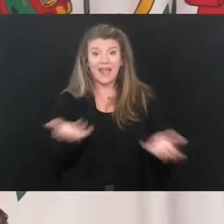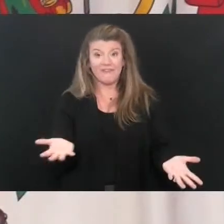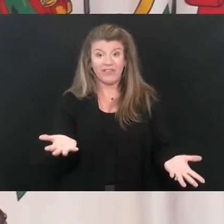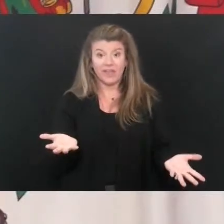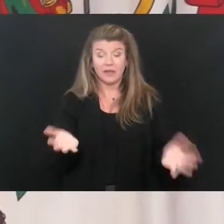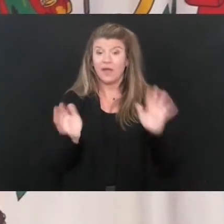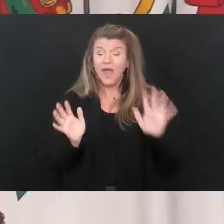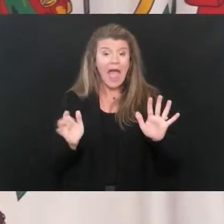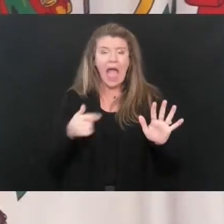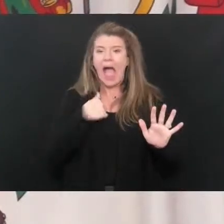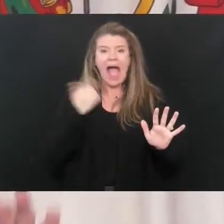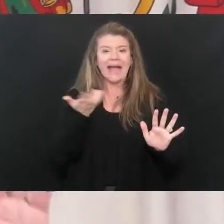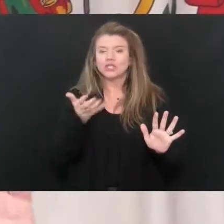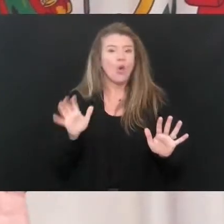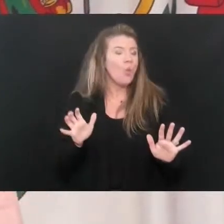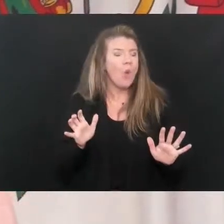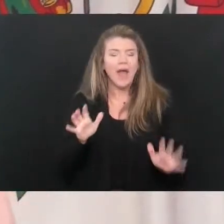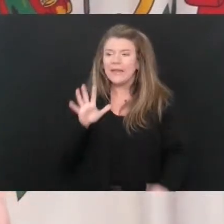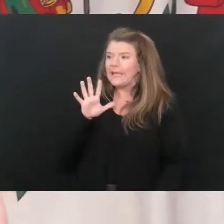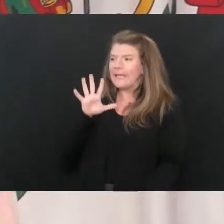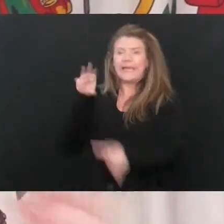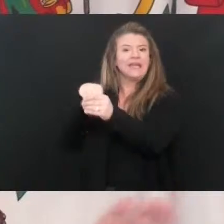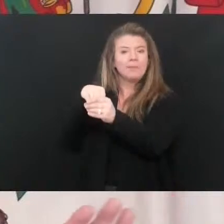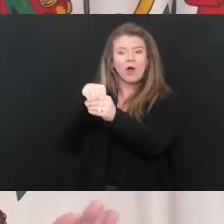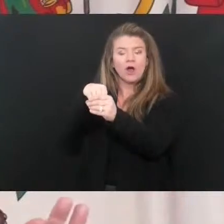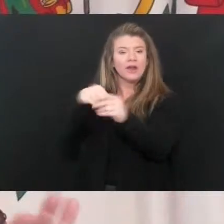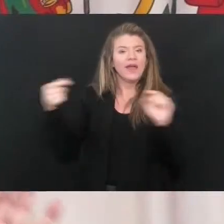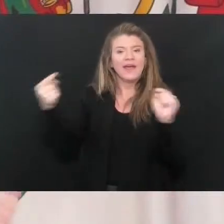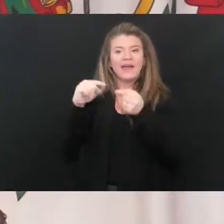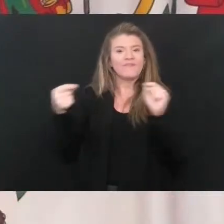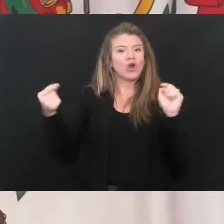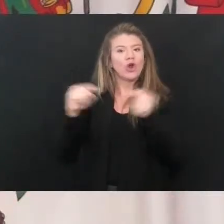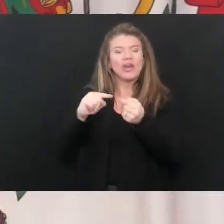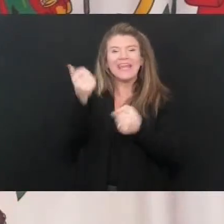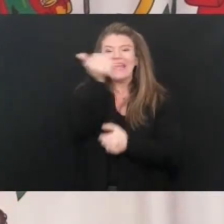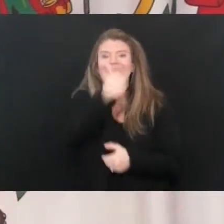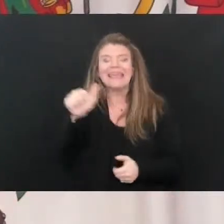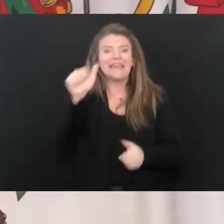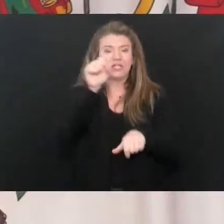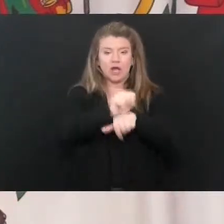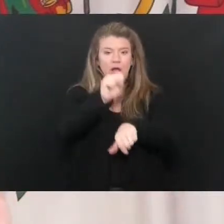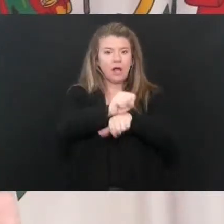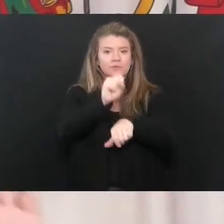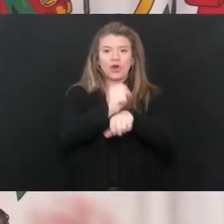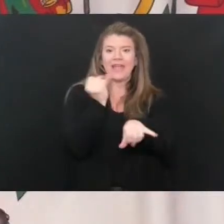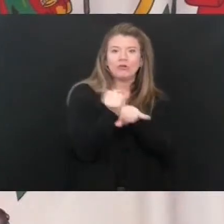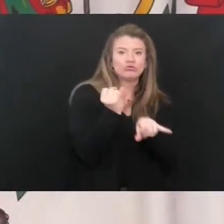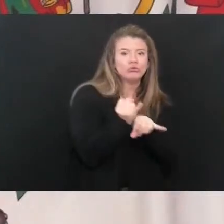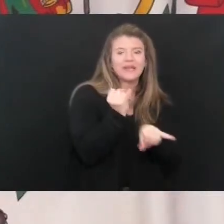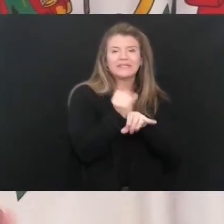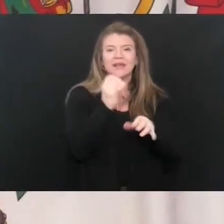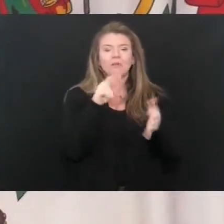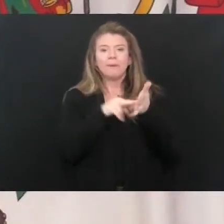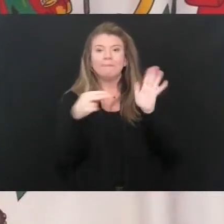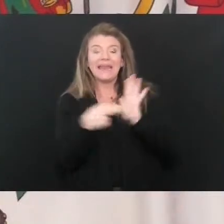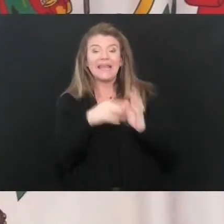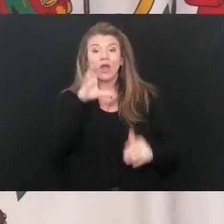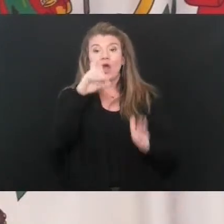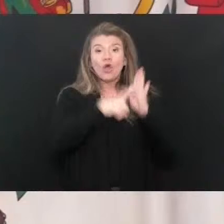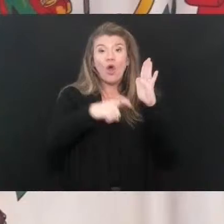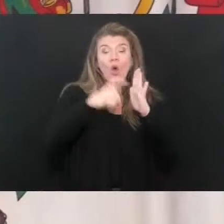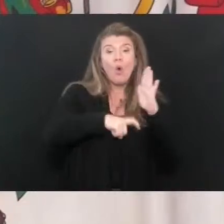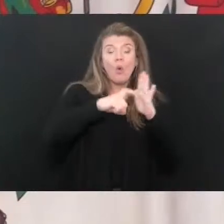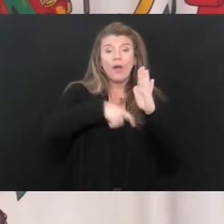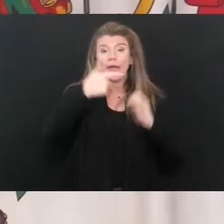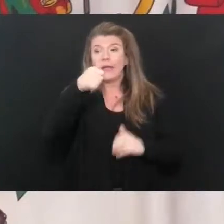want in any way, any part of hurting the soda pop industry or the tobacco industry or the coal industry or the